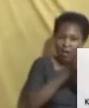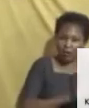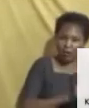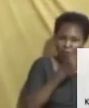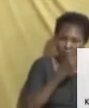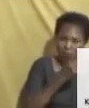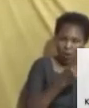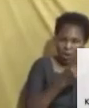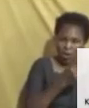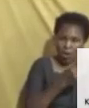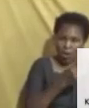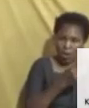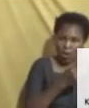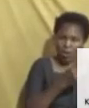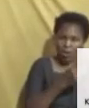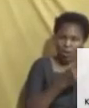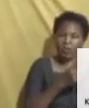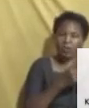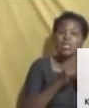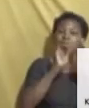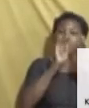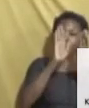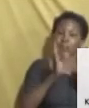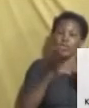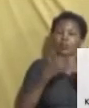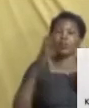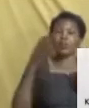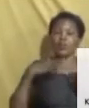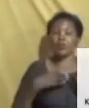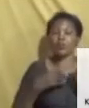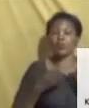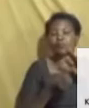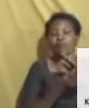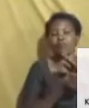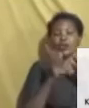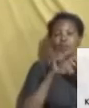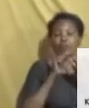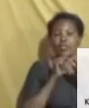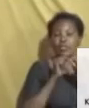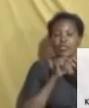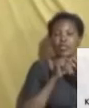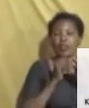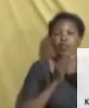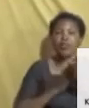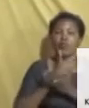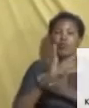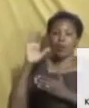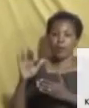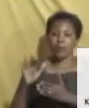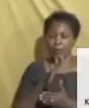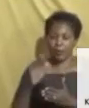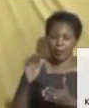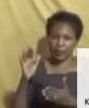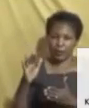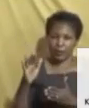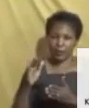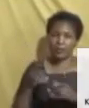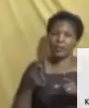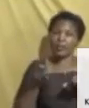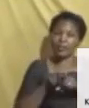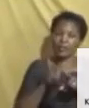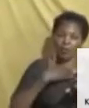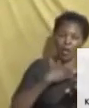a trichotomy of Parliament, which is the legislative arm of government. Then we have the